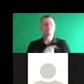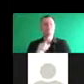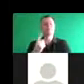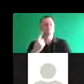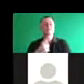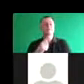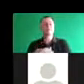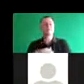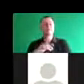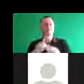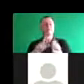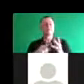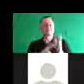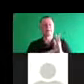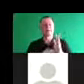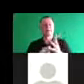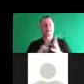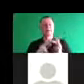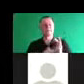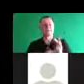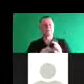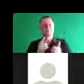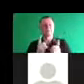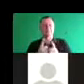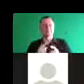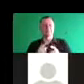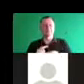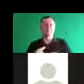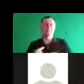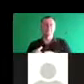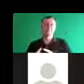me, I've often, in the past, I've